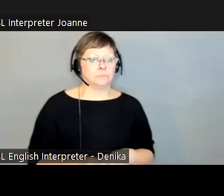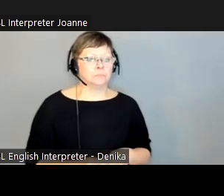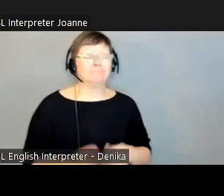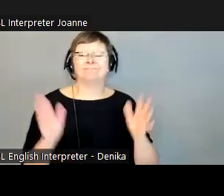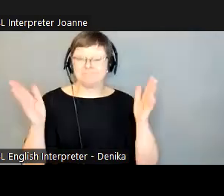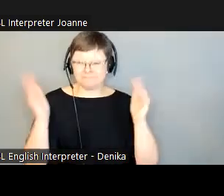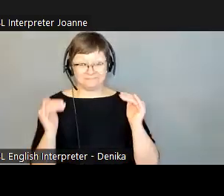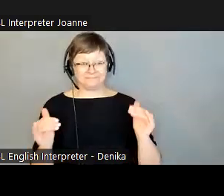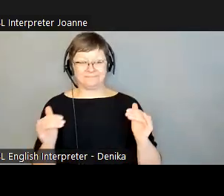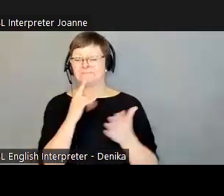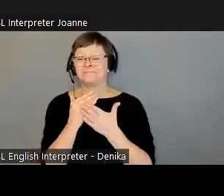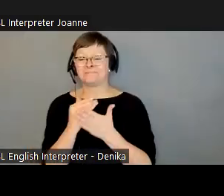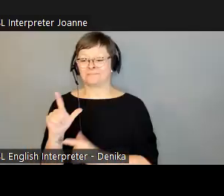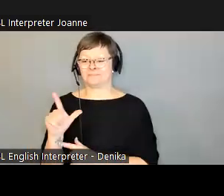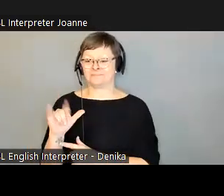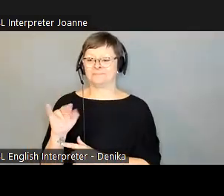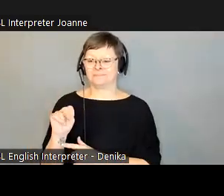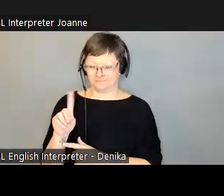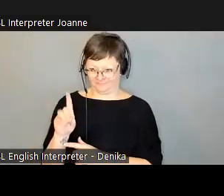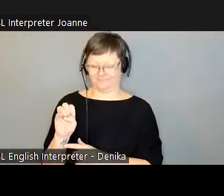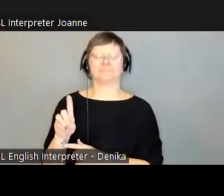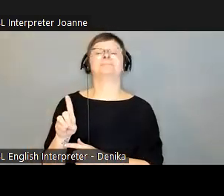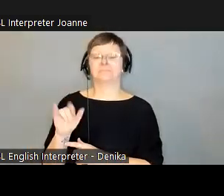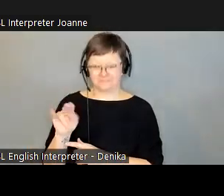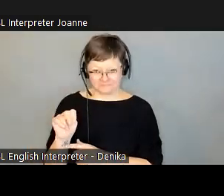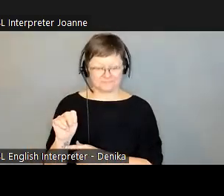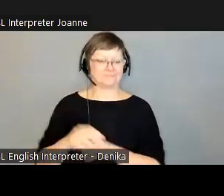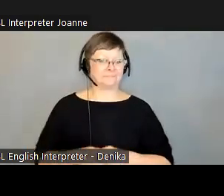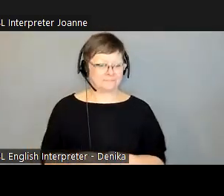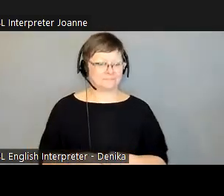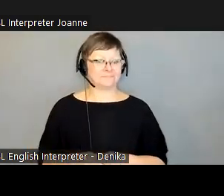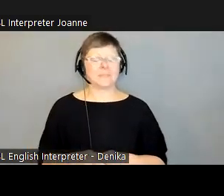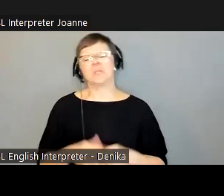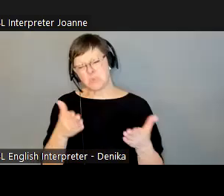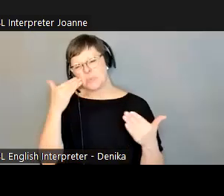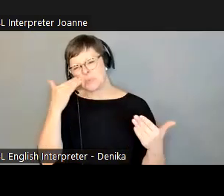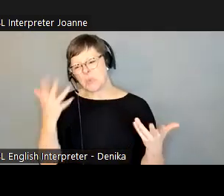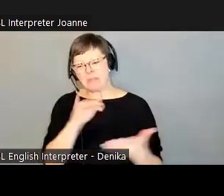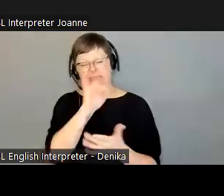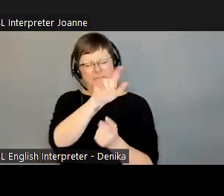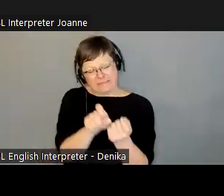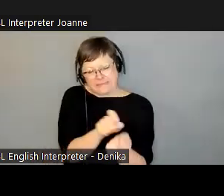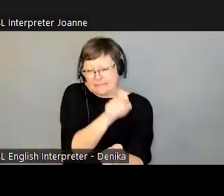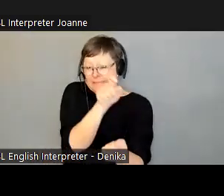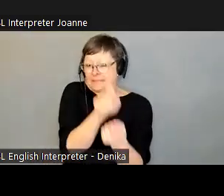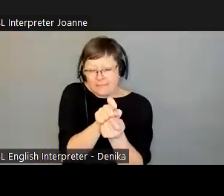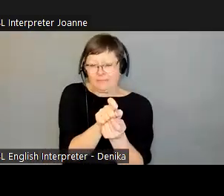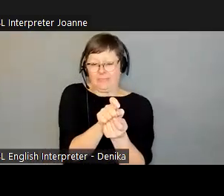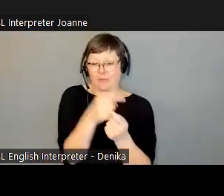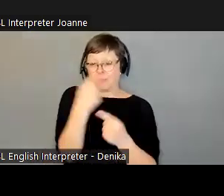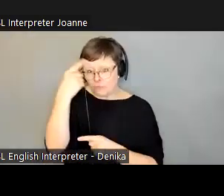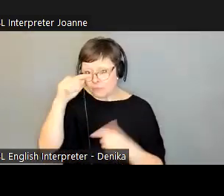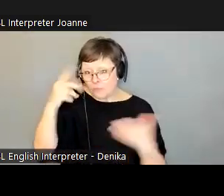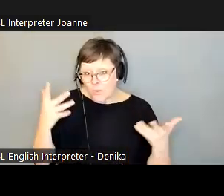Next, I want to talk about LinkedIn. So LinkedIn, we know, is a very specific network